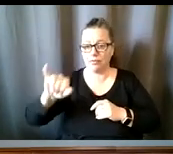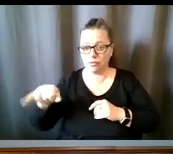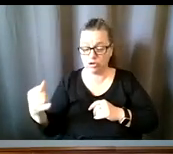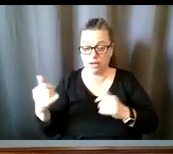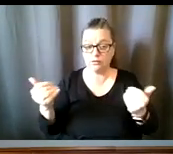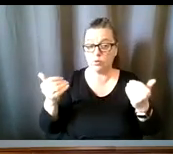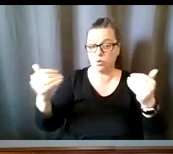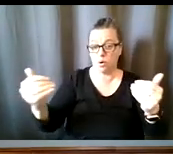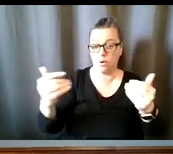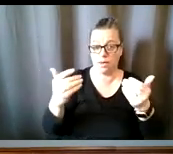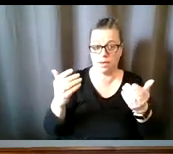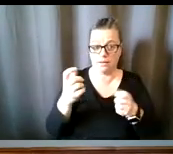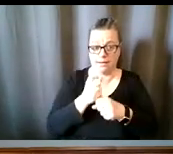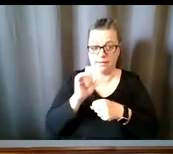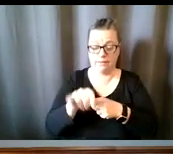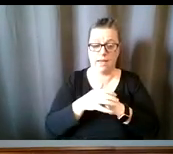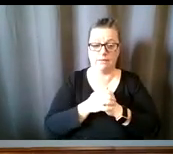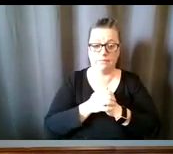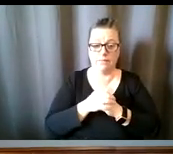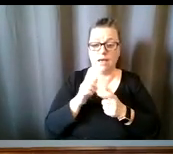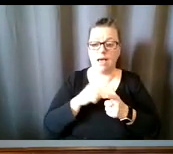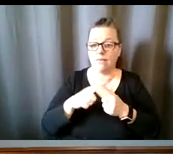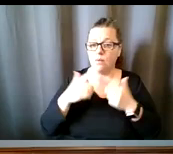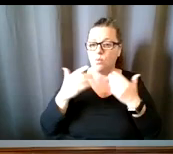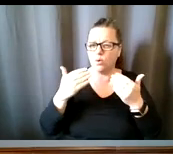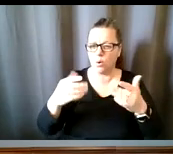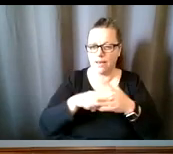that. And then we'll go ahead and start.